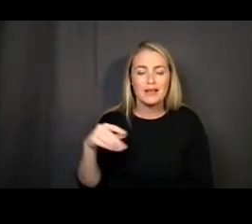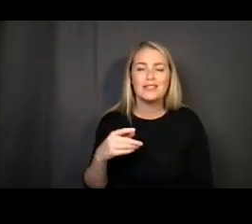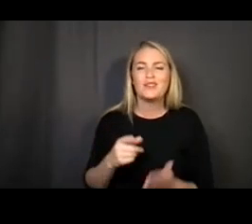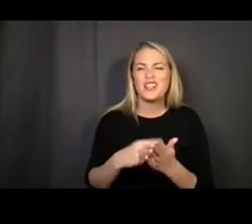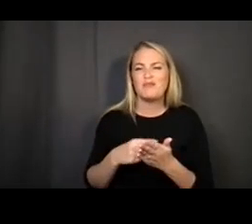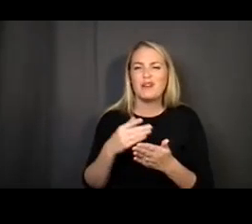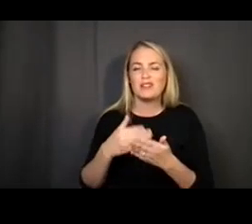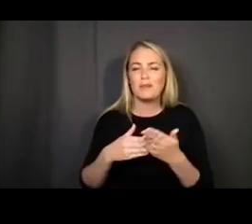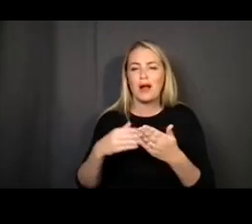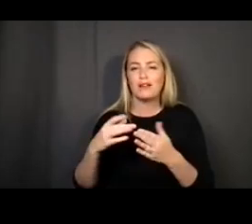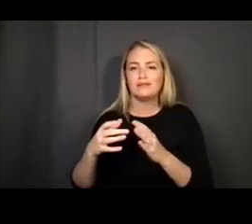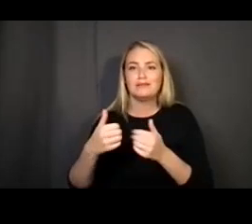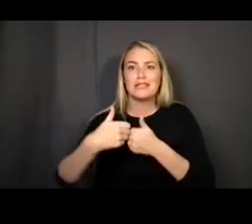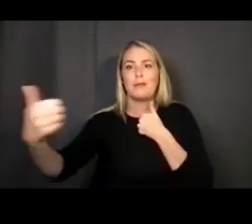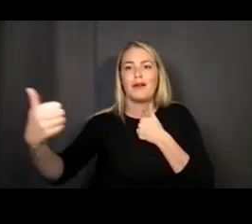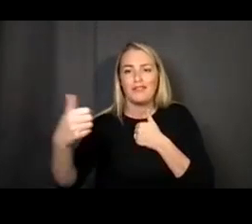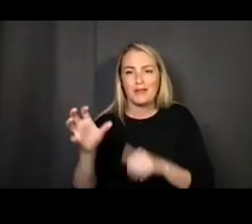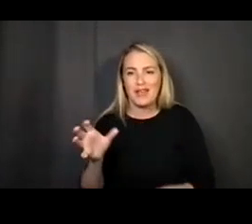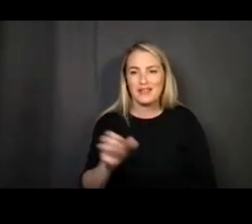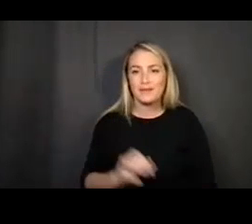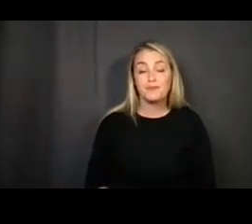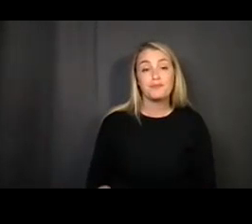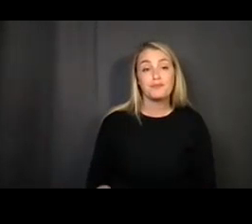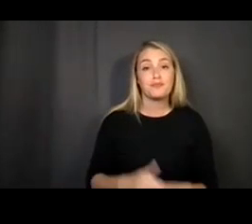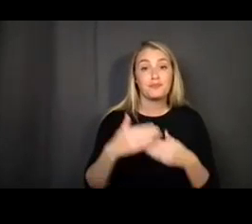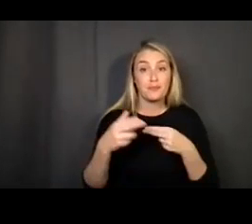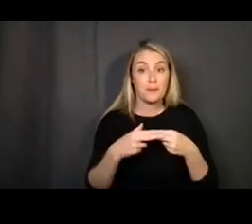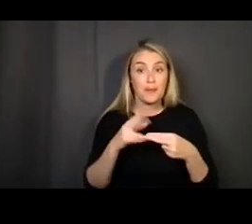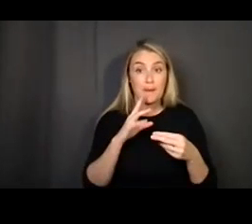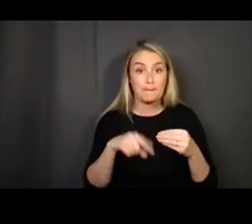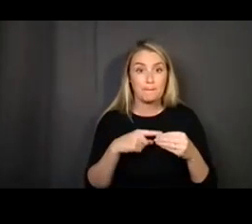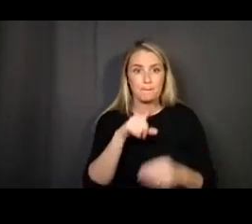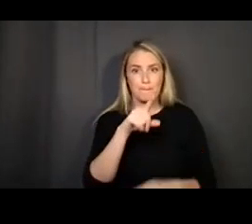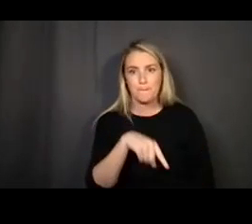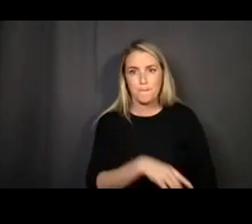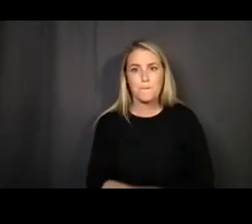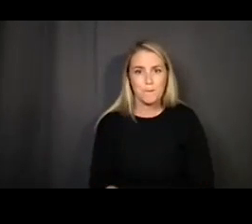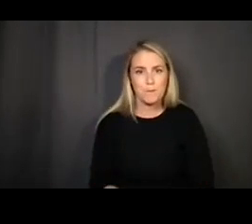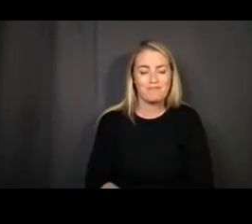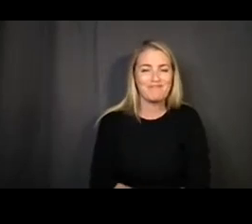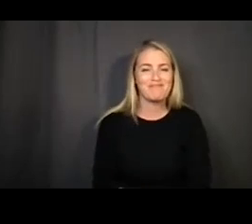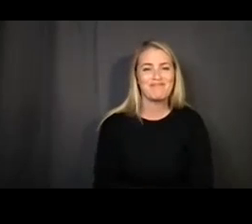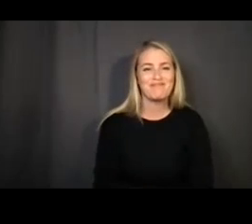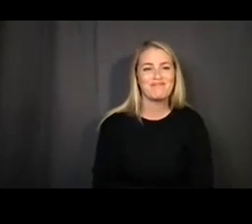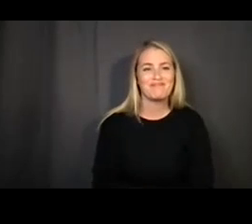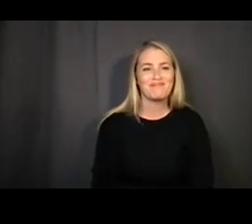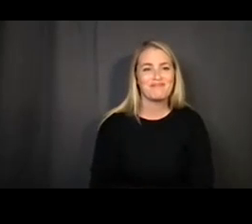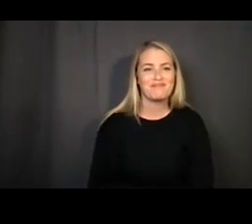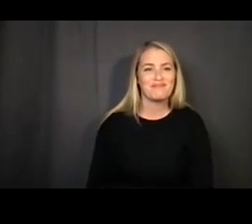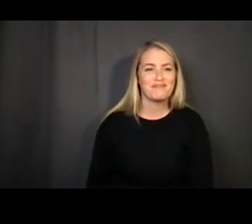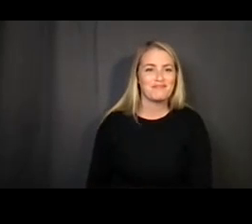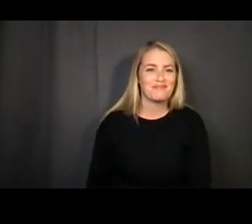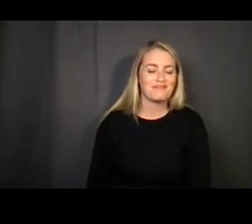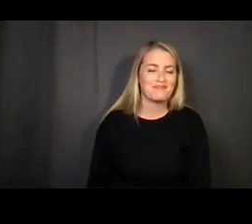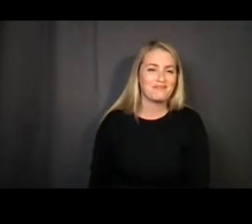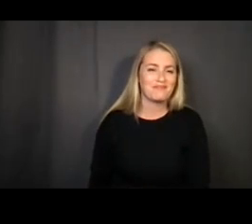few differences. The next slide is going to talk a lot more about those external tools. So you'll see if